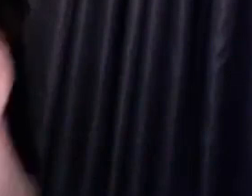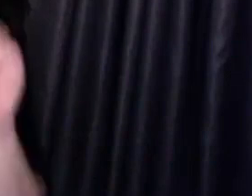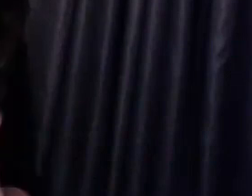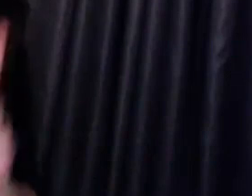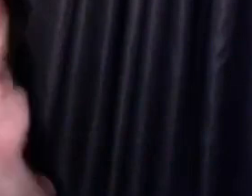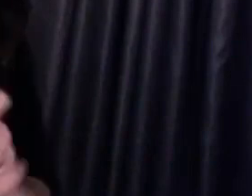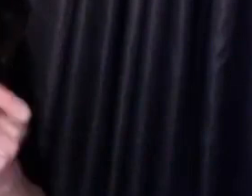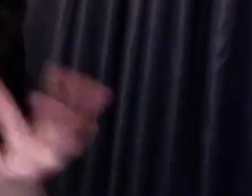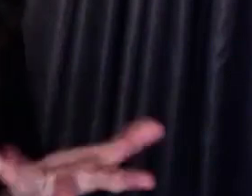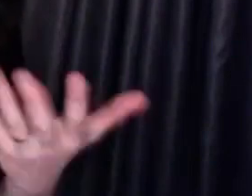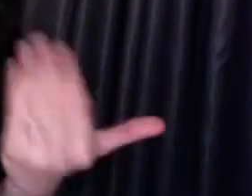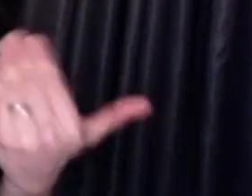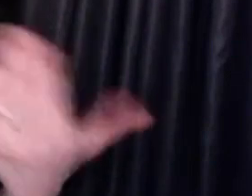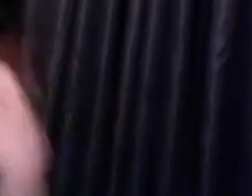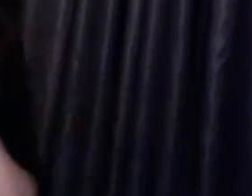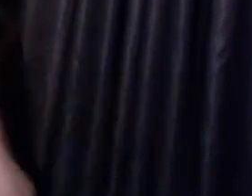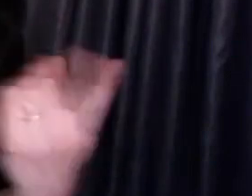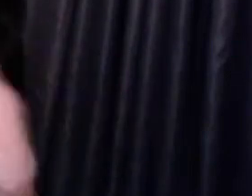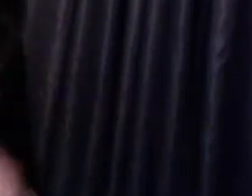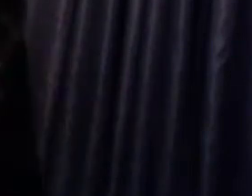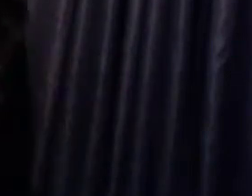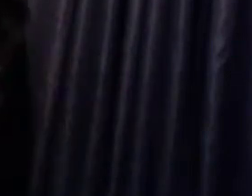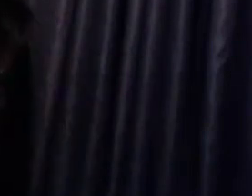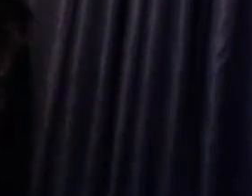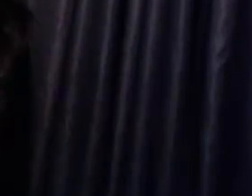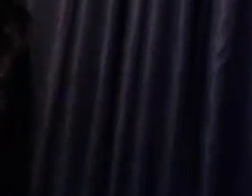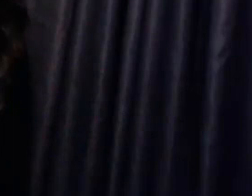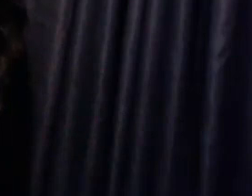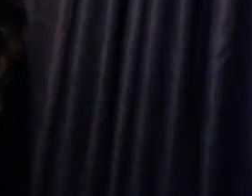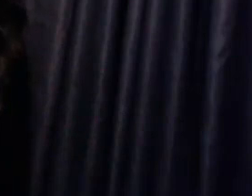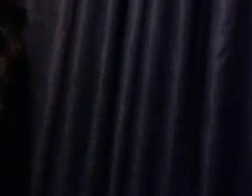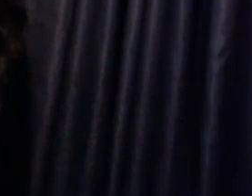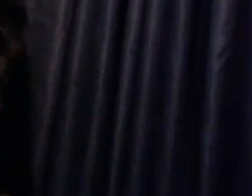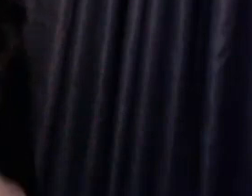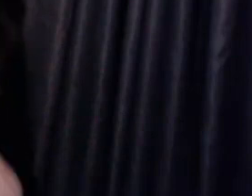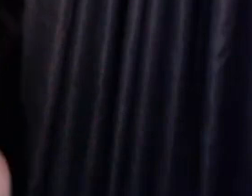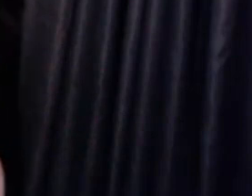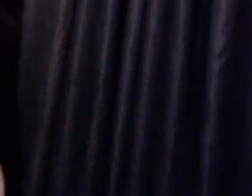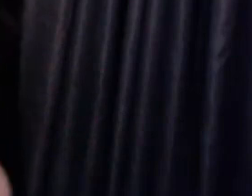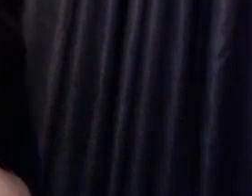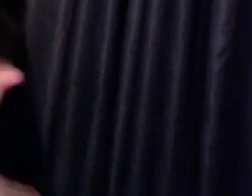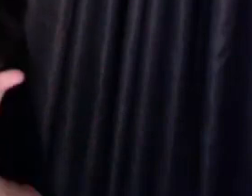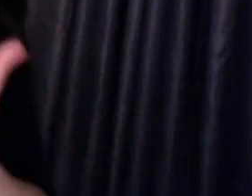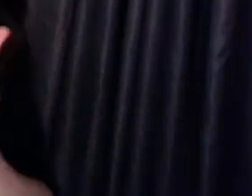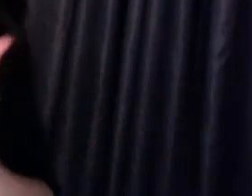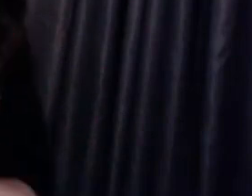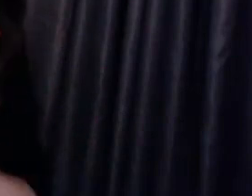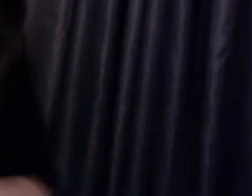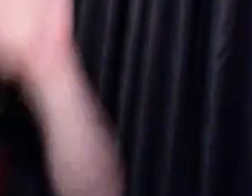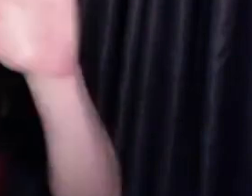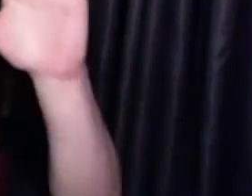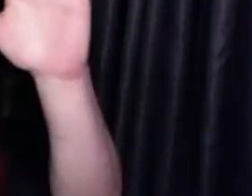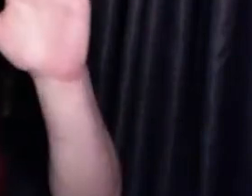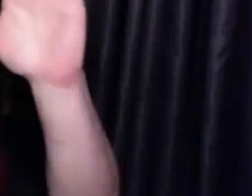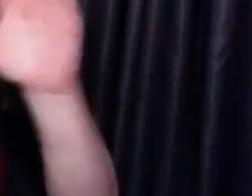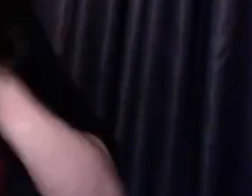to take some more questions and feedback. And when I say raise hand, I can't see everybody. So you would